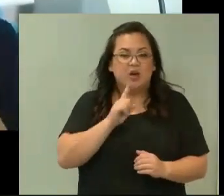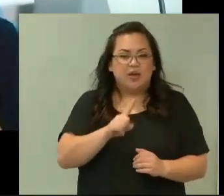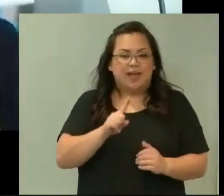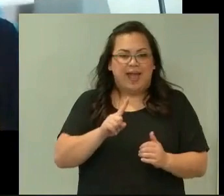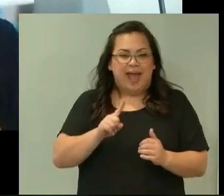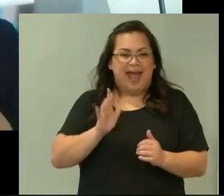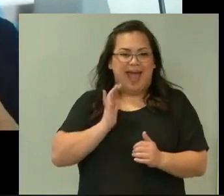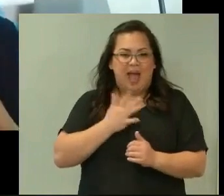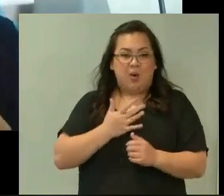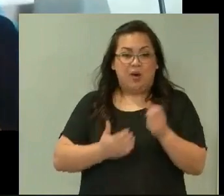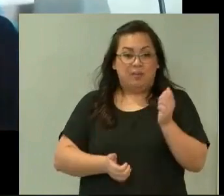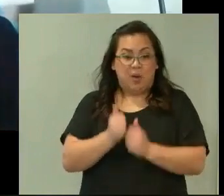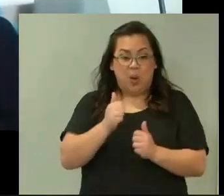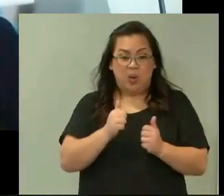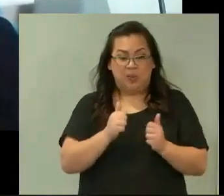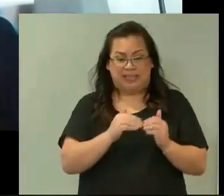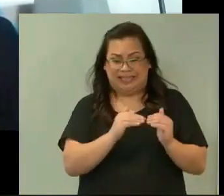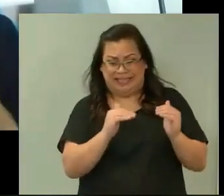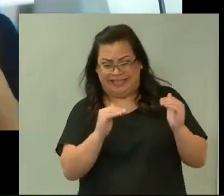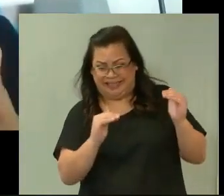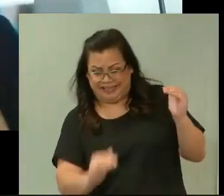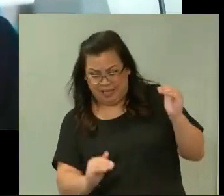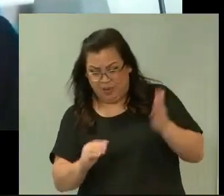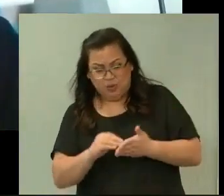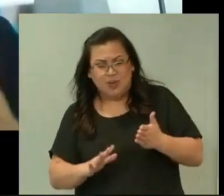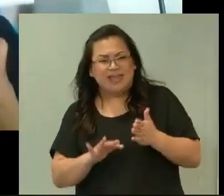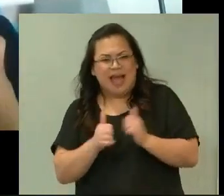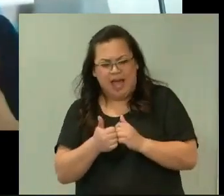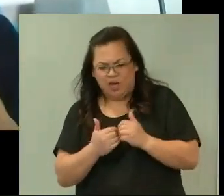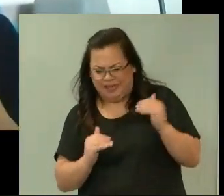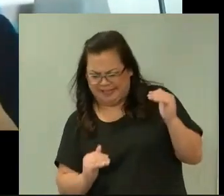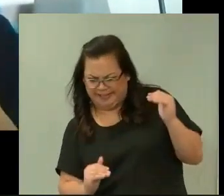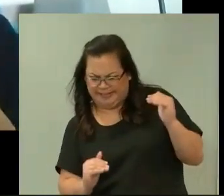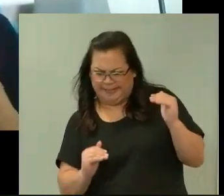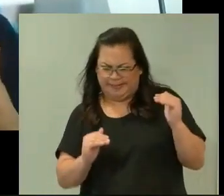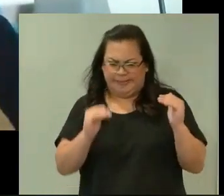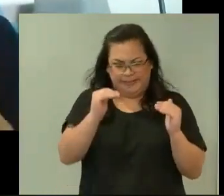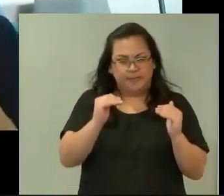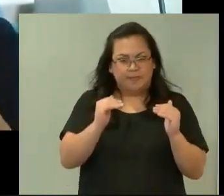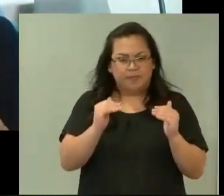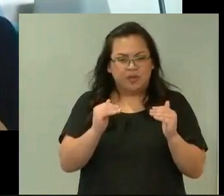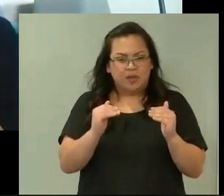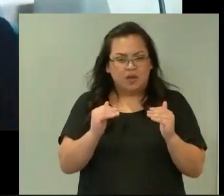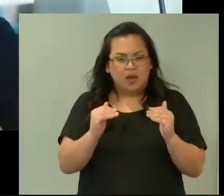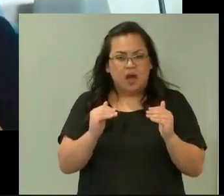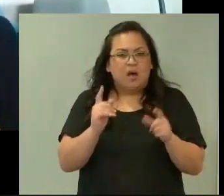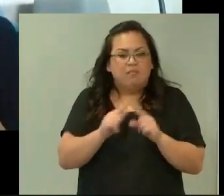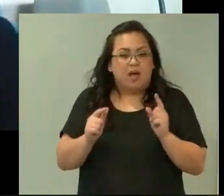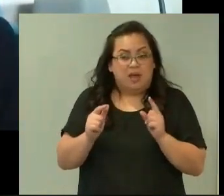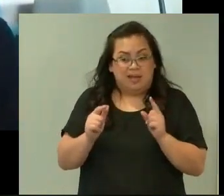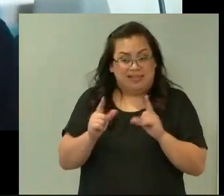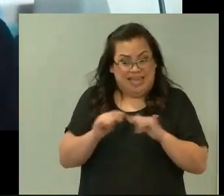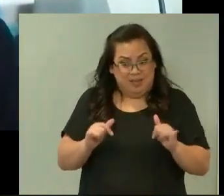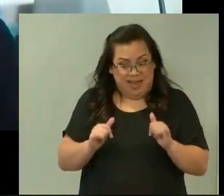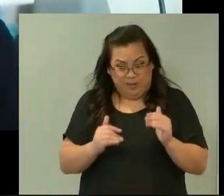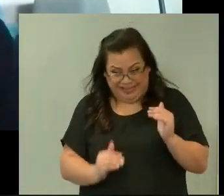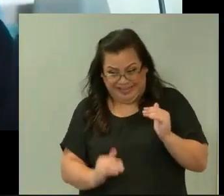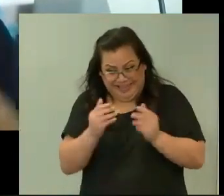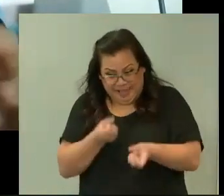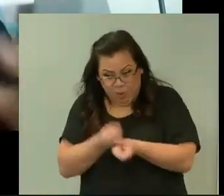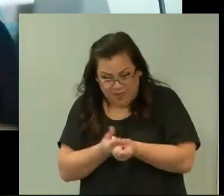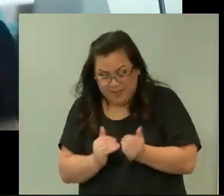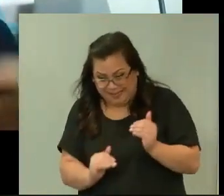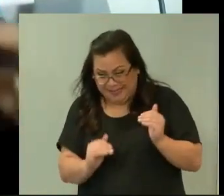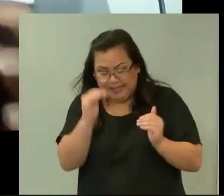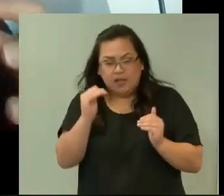our most marginalized, most vulnerable students. How are we going to meet their needs with less, right? So this is actually the time for